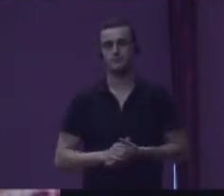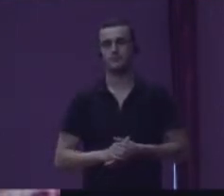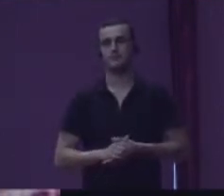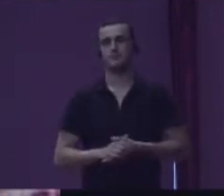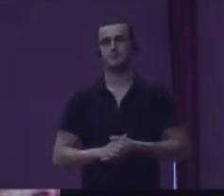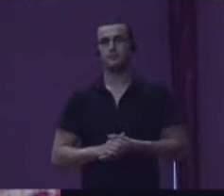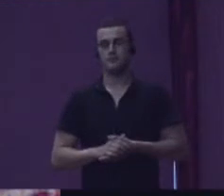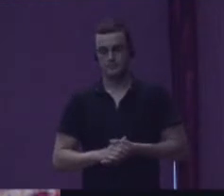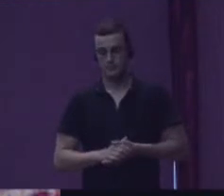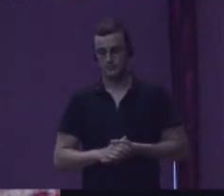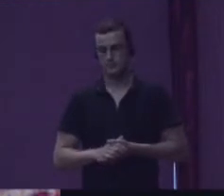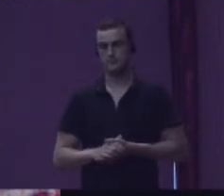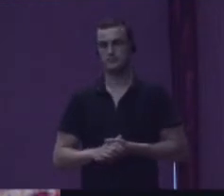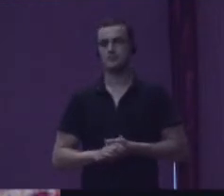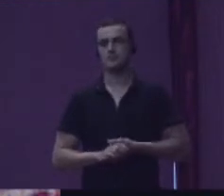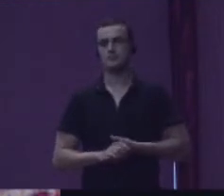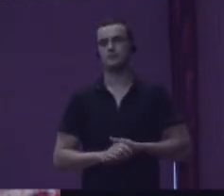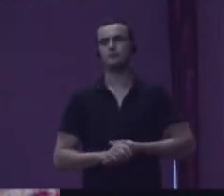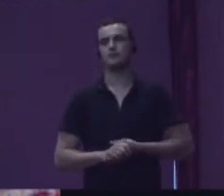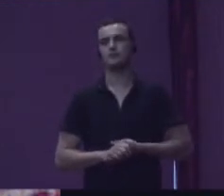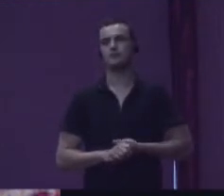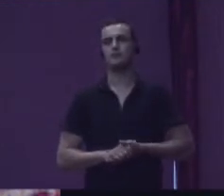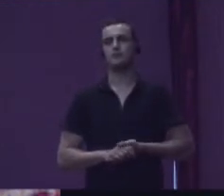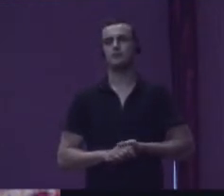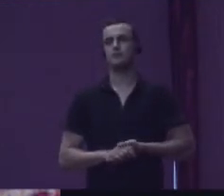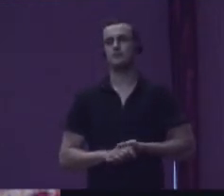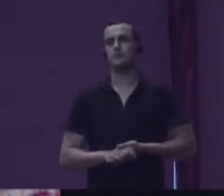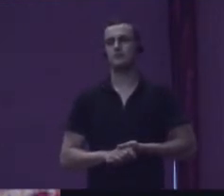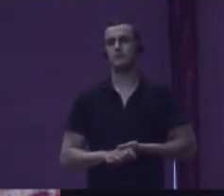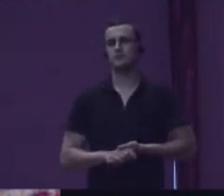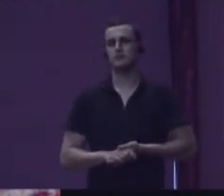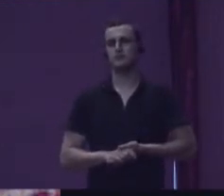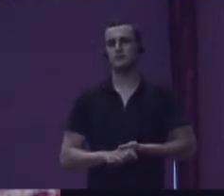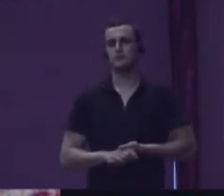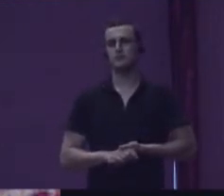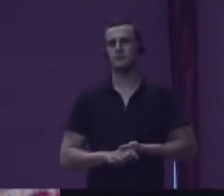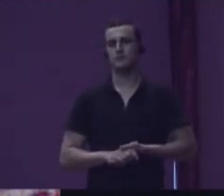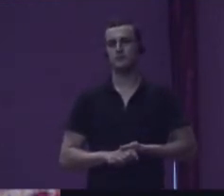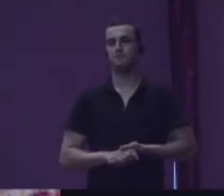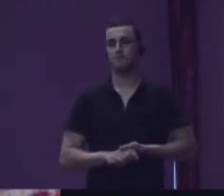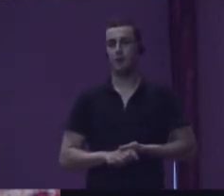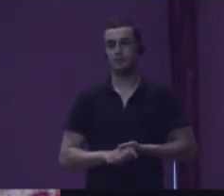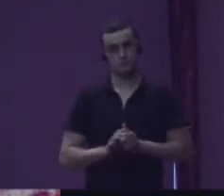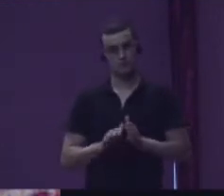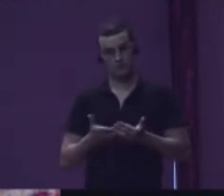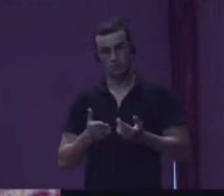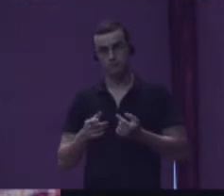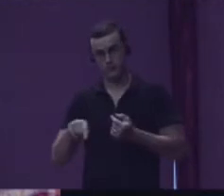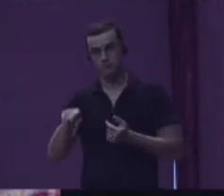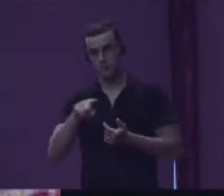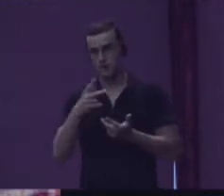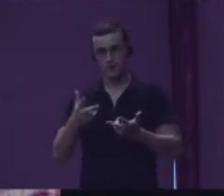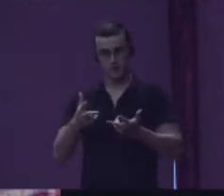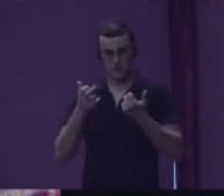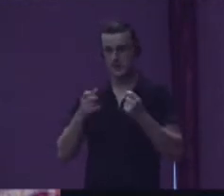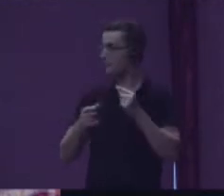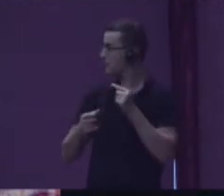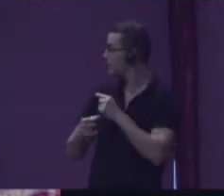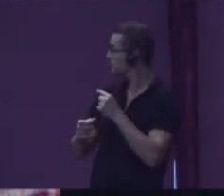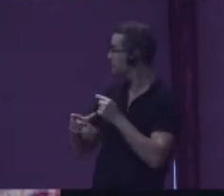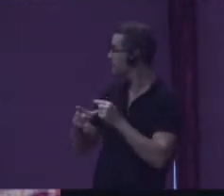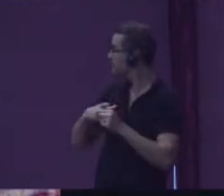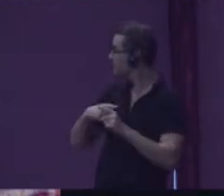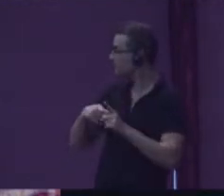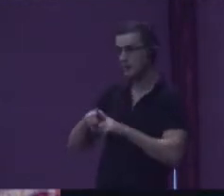Massage also, Syriaca massages the legs. This is postnatally, and this is supposed